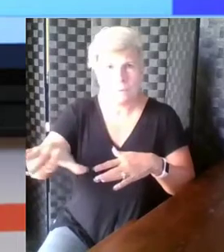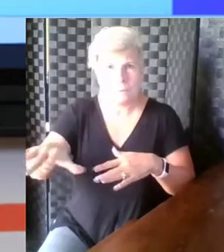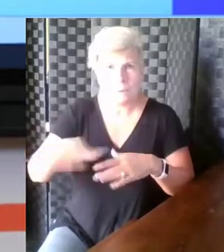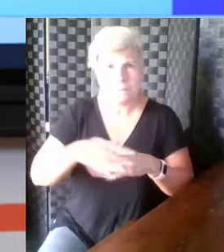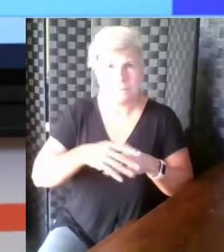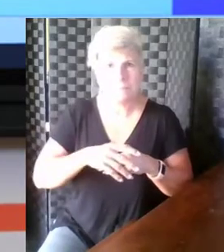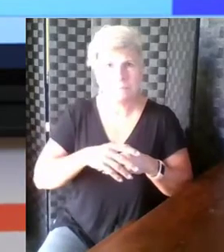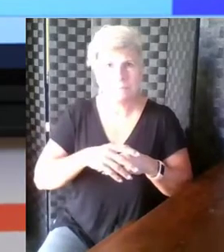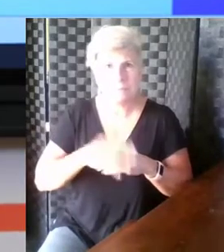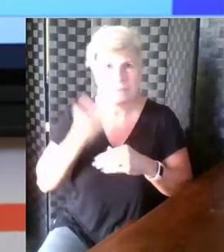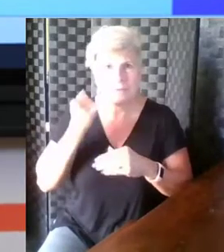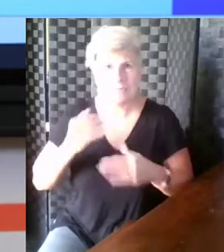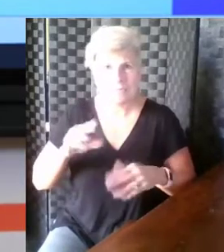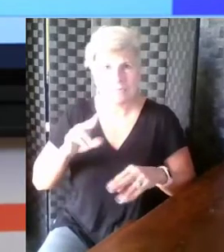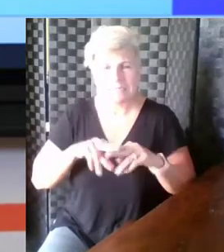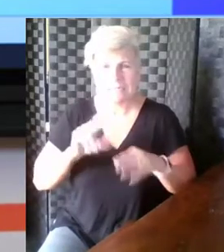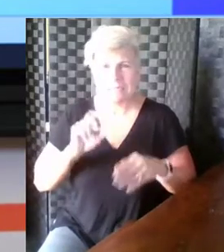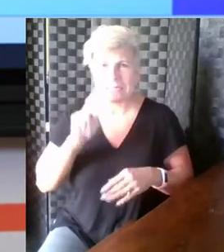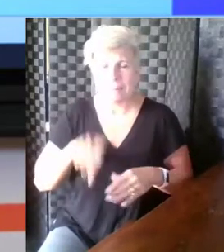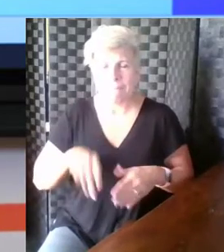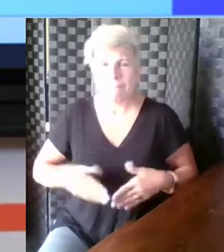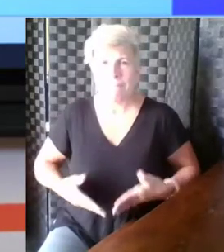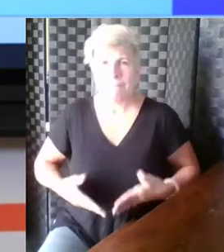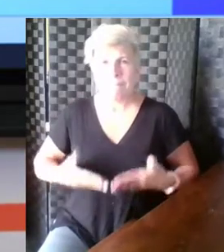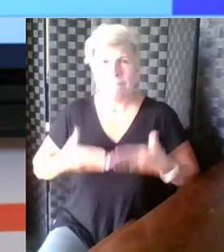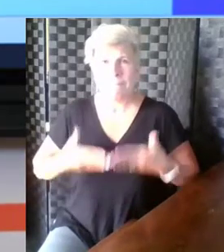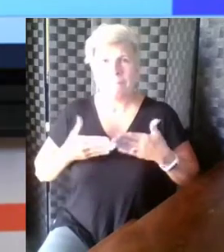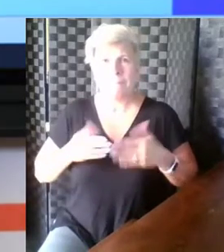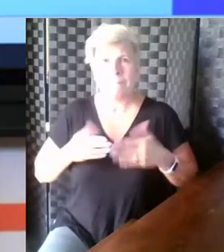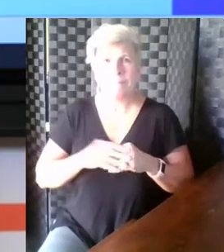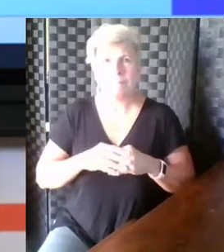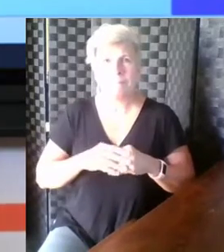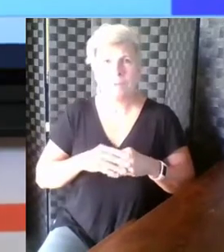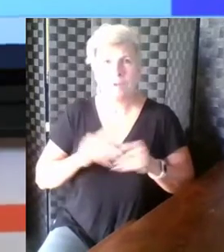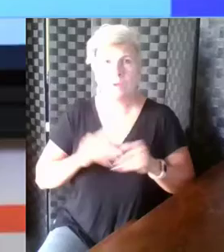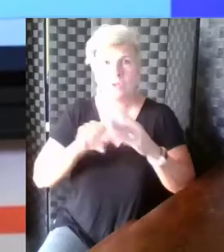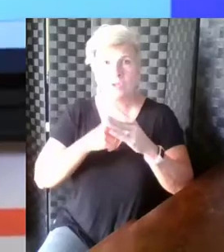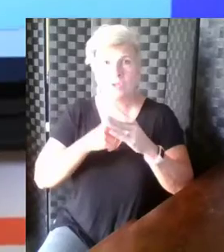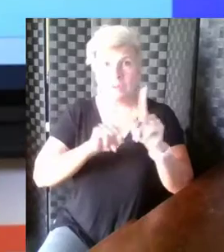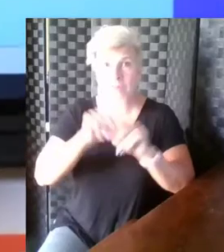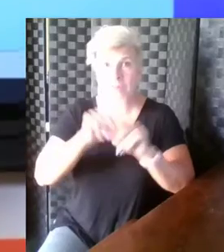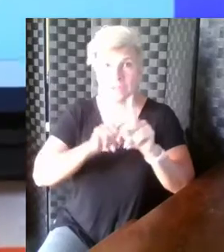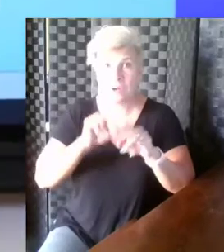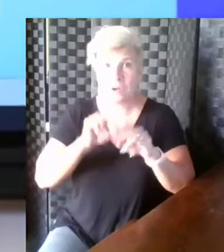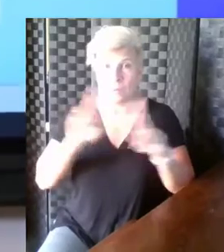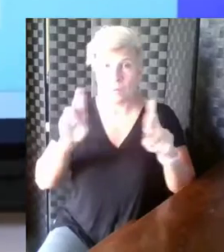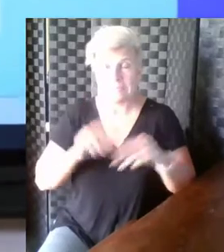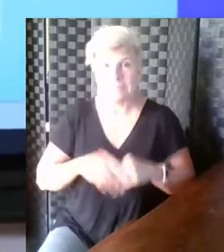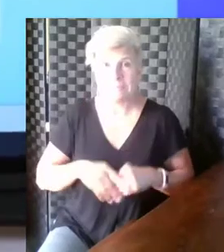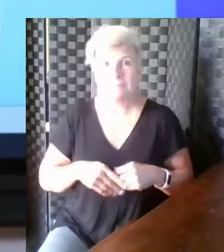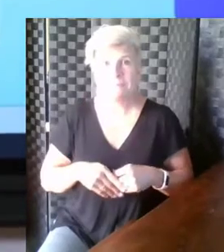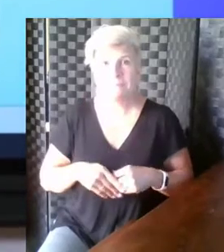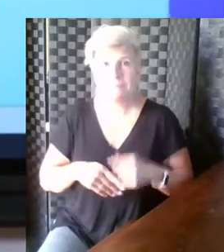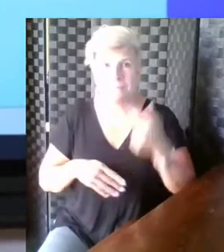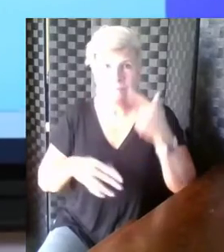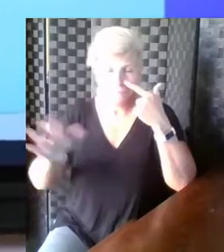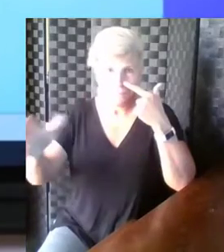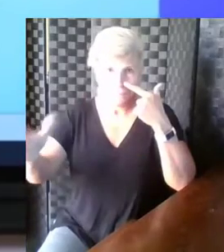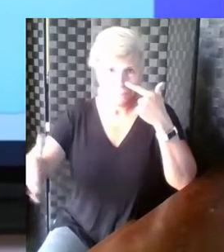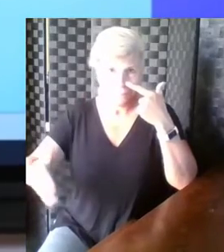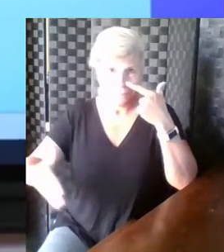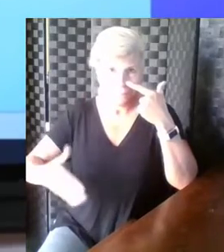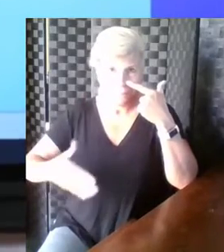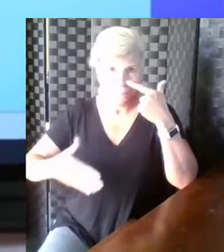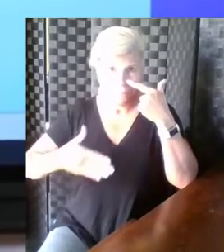breath out. So if you'll sit up nice and tall for me, we're going to start right here. Are you ready? Here we go. Deep breath in.